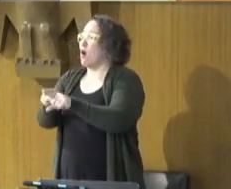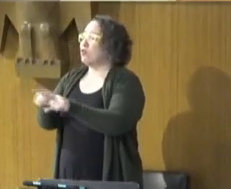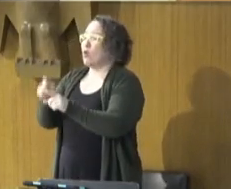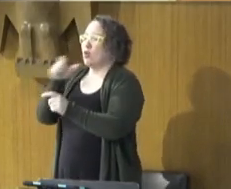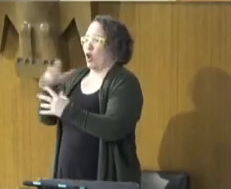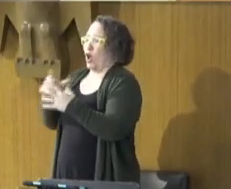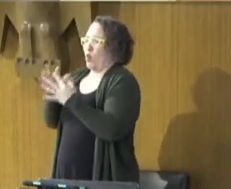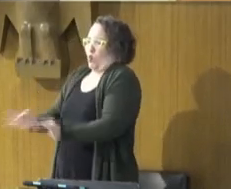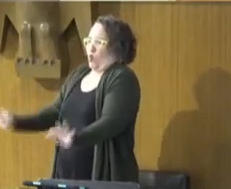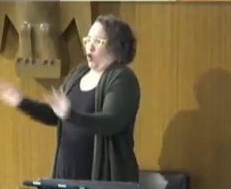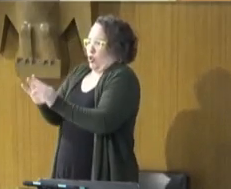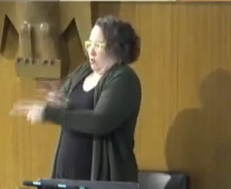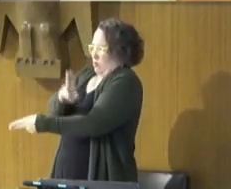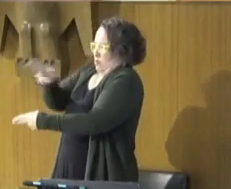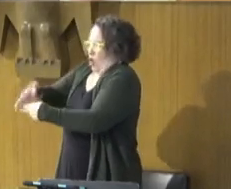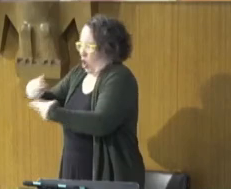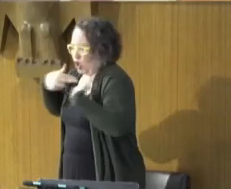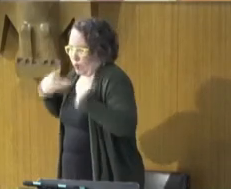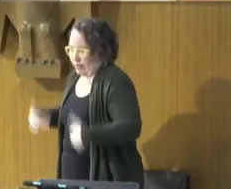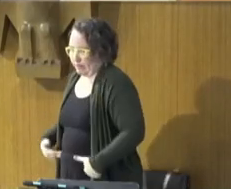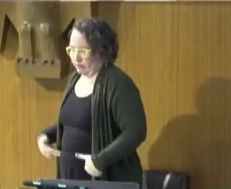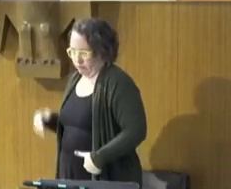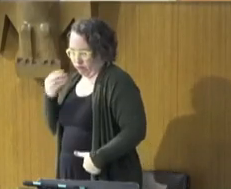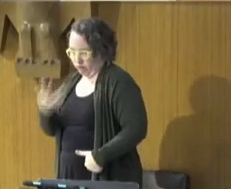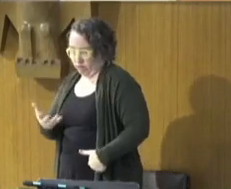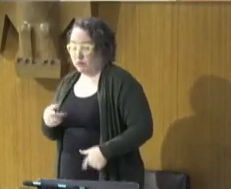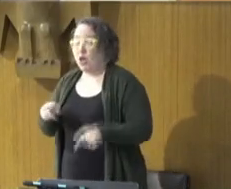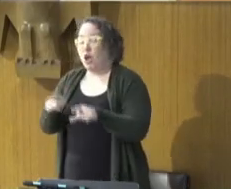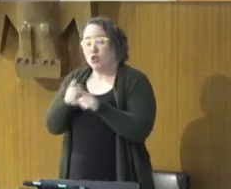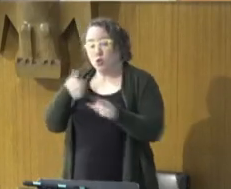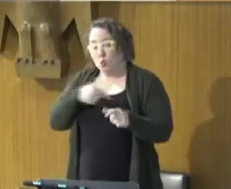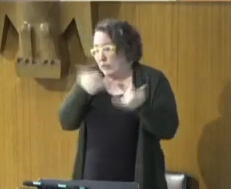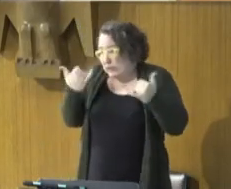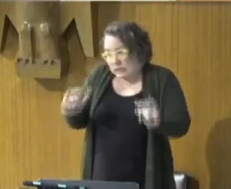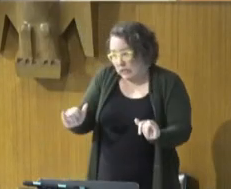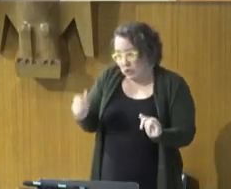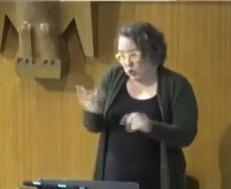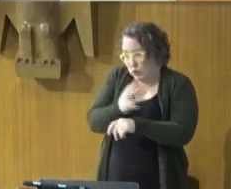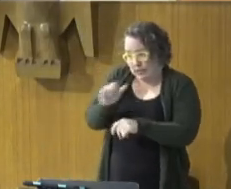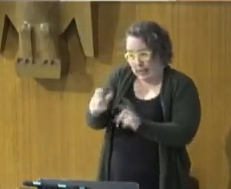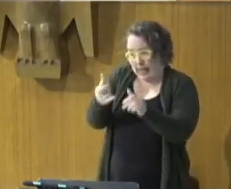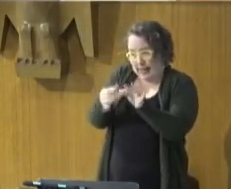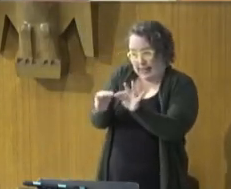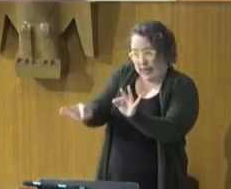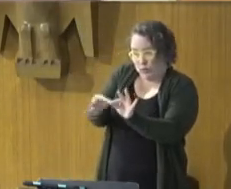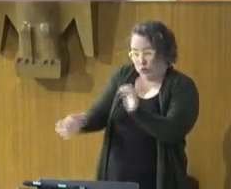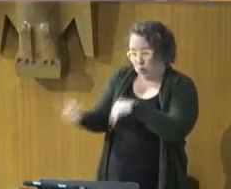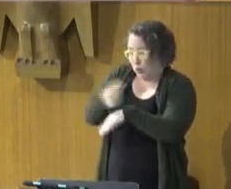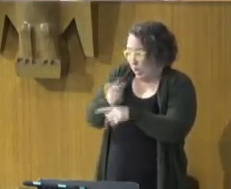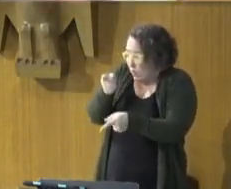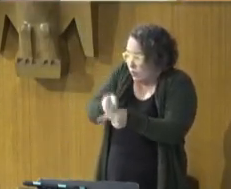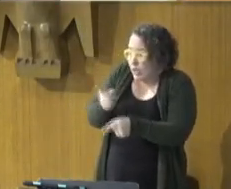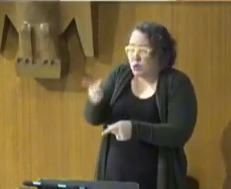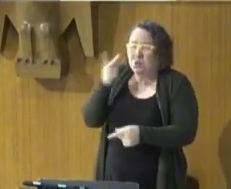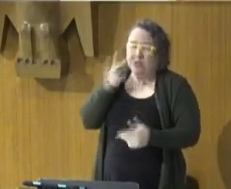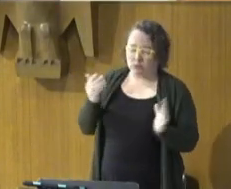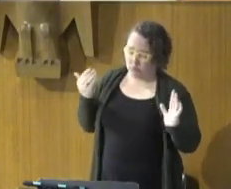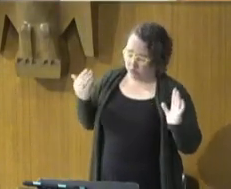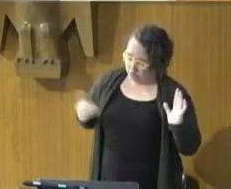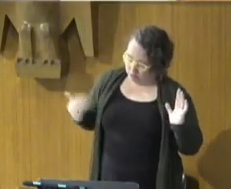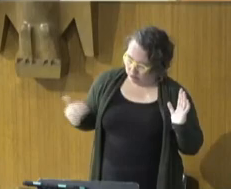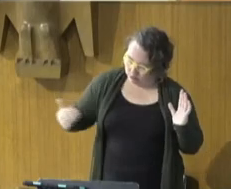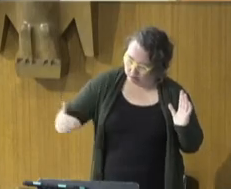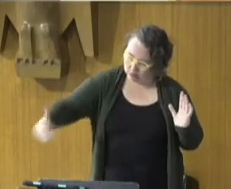considered human. We know that we still use the same language to dehumanize people today, don't we? You see it in the news all the time.